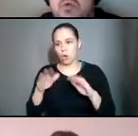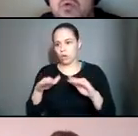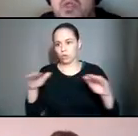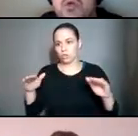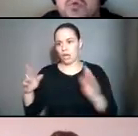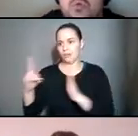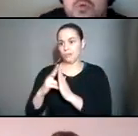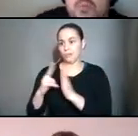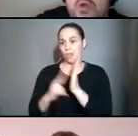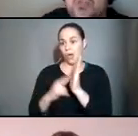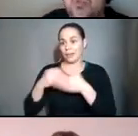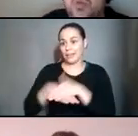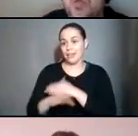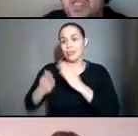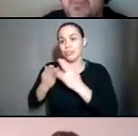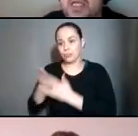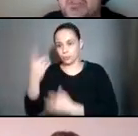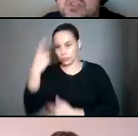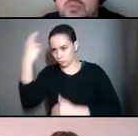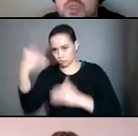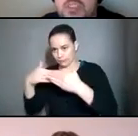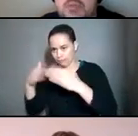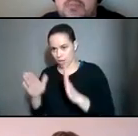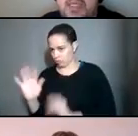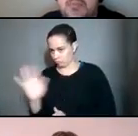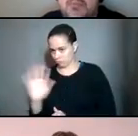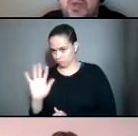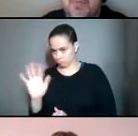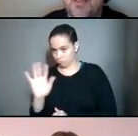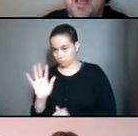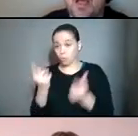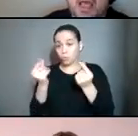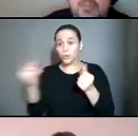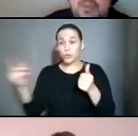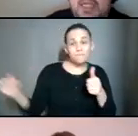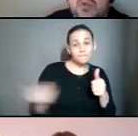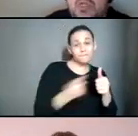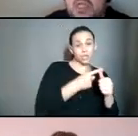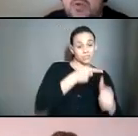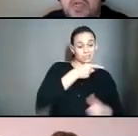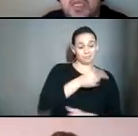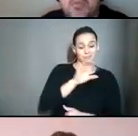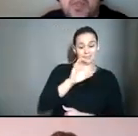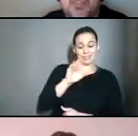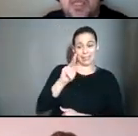app. Instead, go back to the Clever app and have your child log